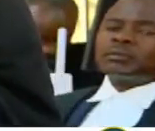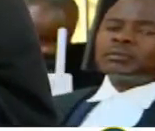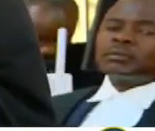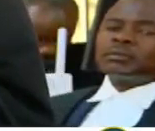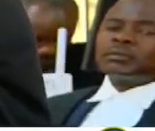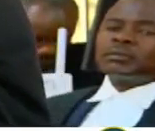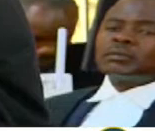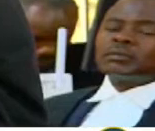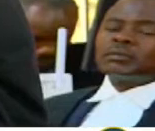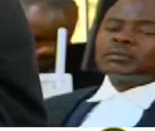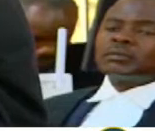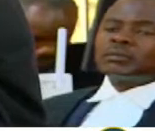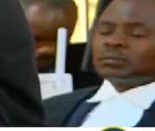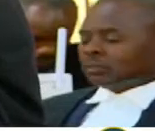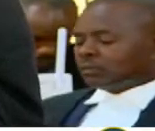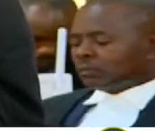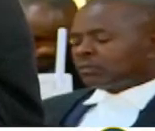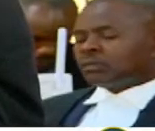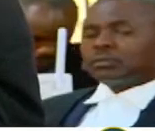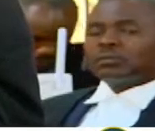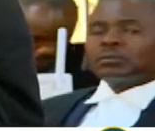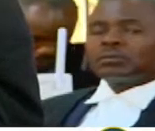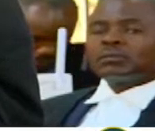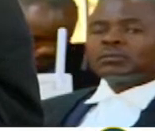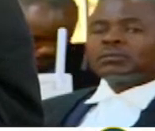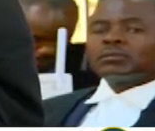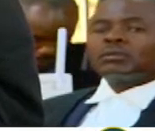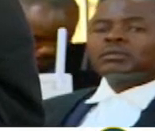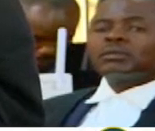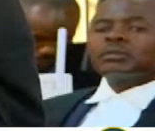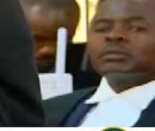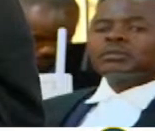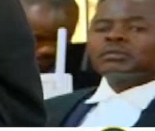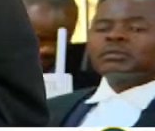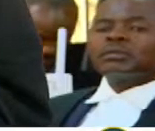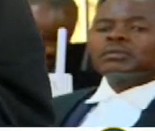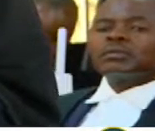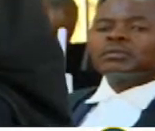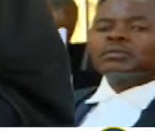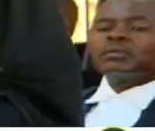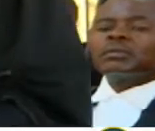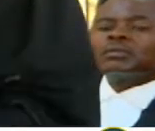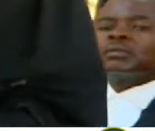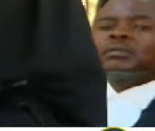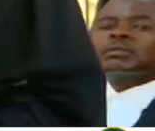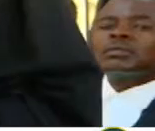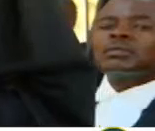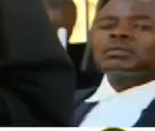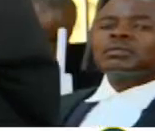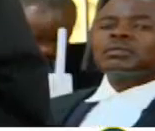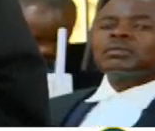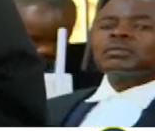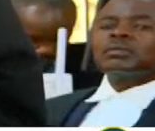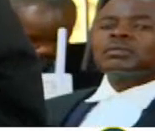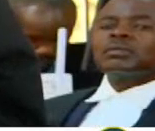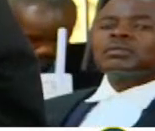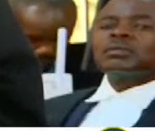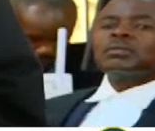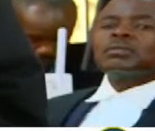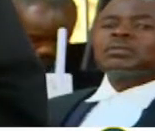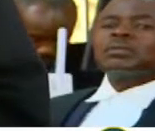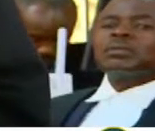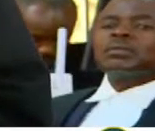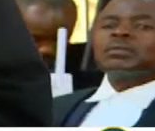Gidu Muigai, said those questions were